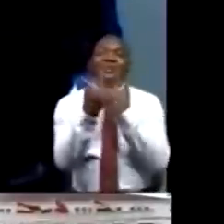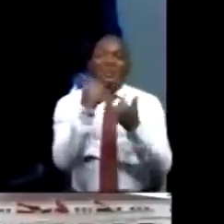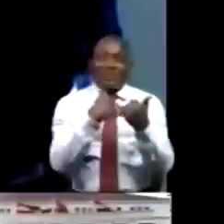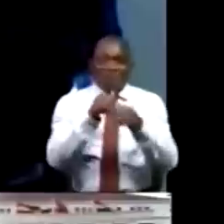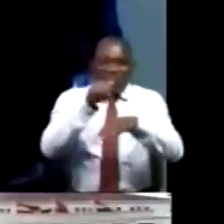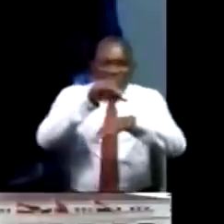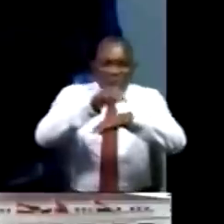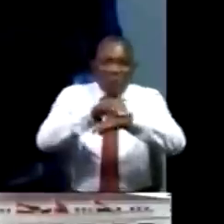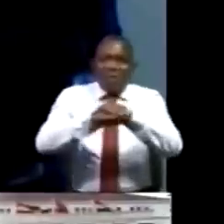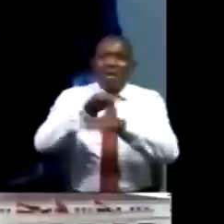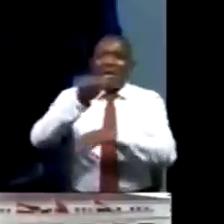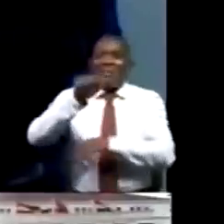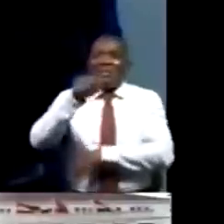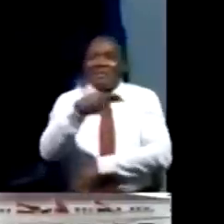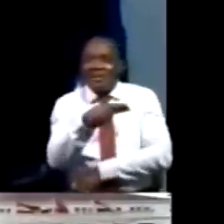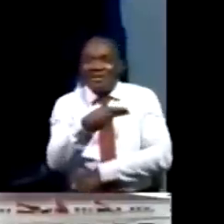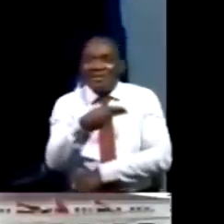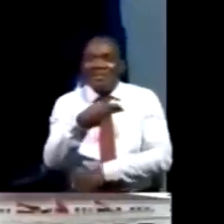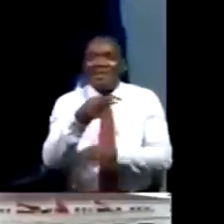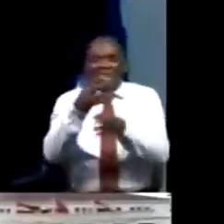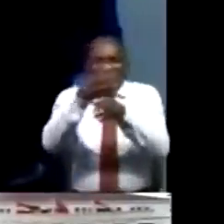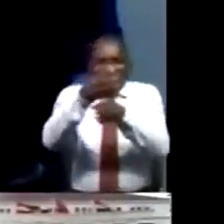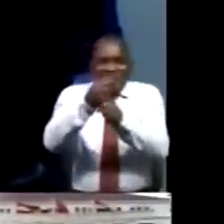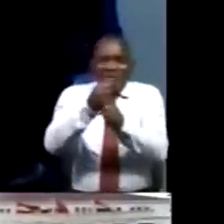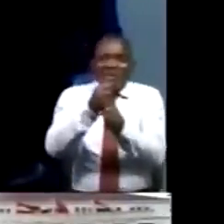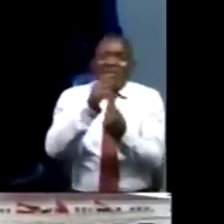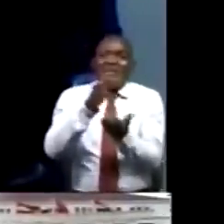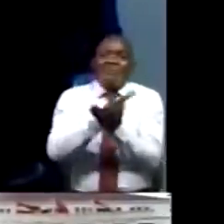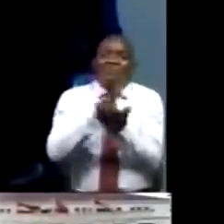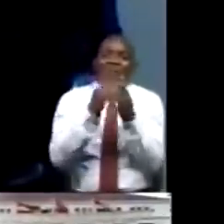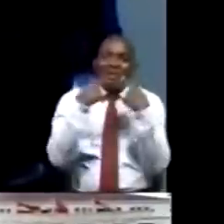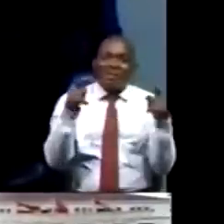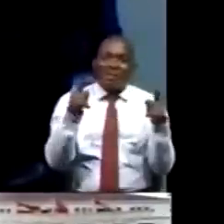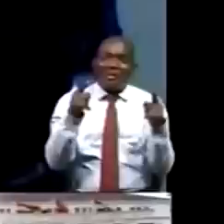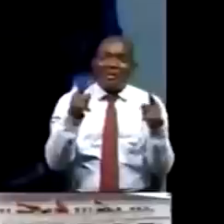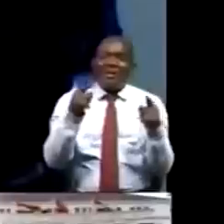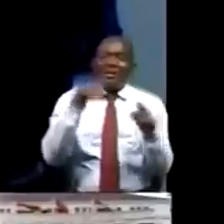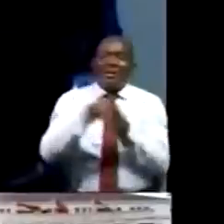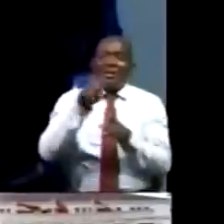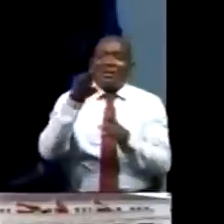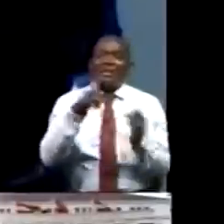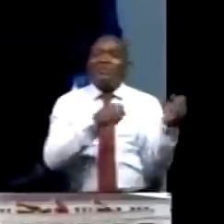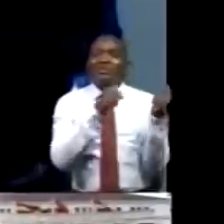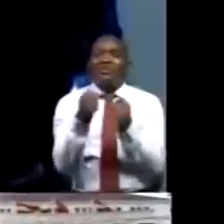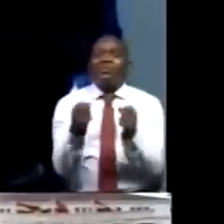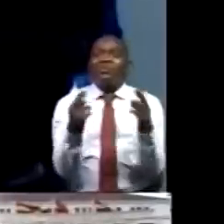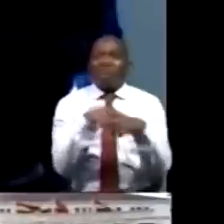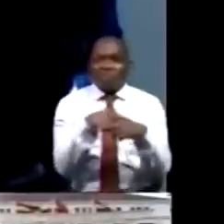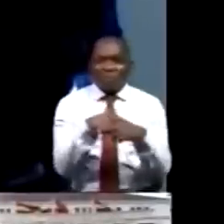the Ashanti summary sheet declaration in the EC strong room for